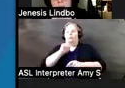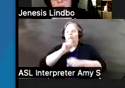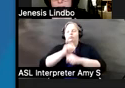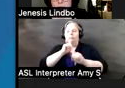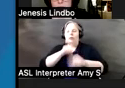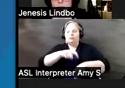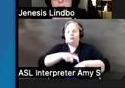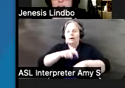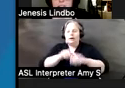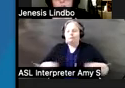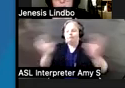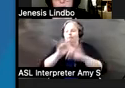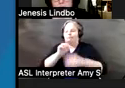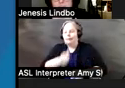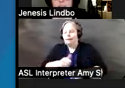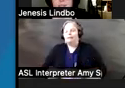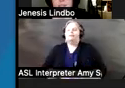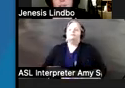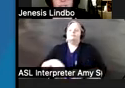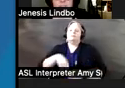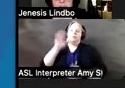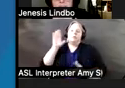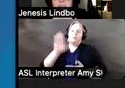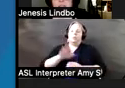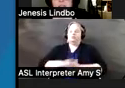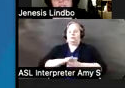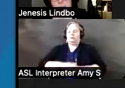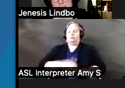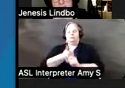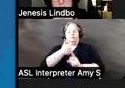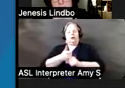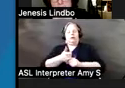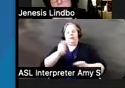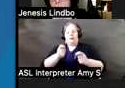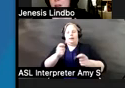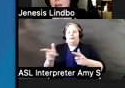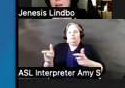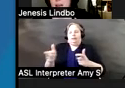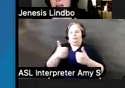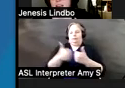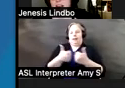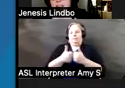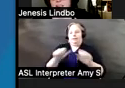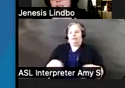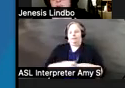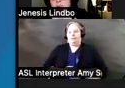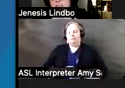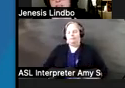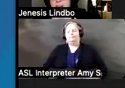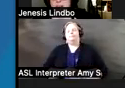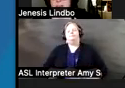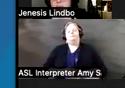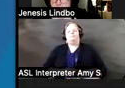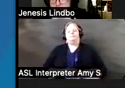is not critical. It's low pressure. You can adjust the speed of the game and it has